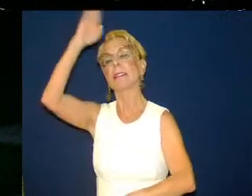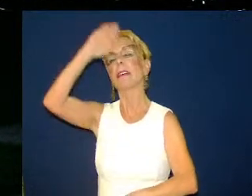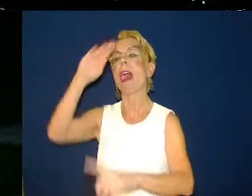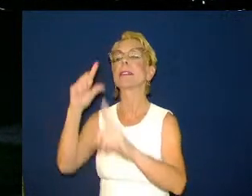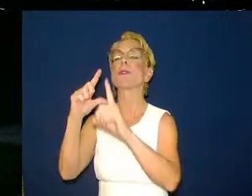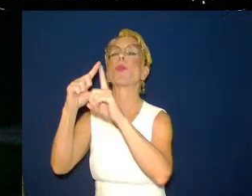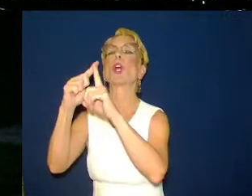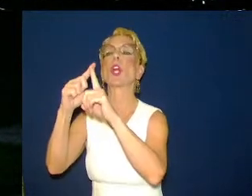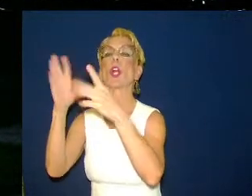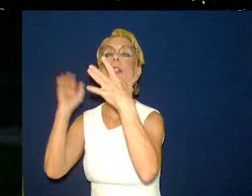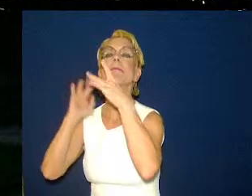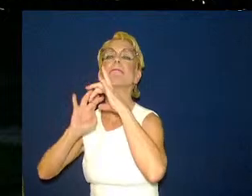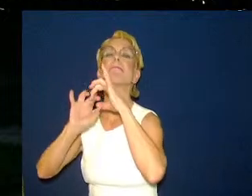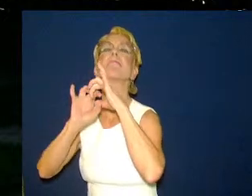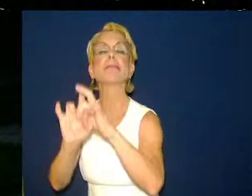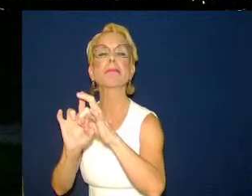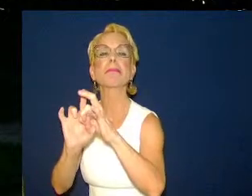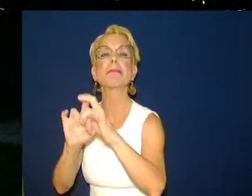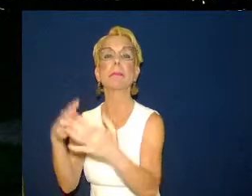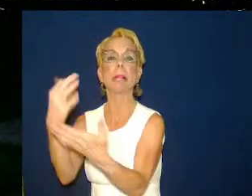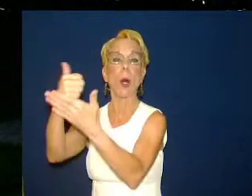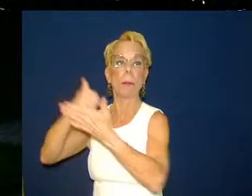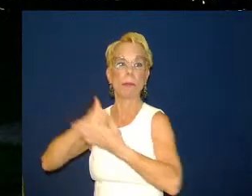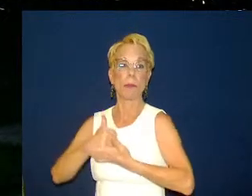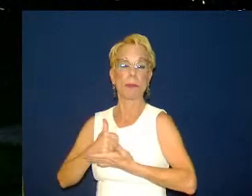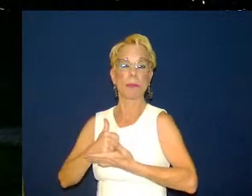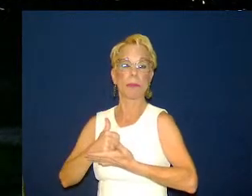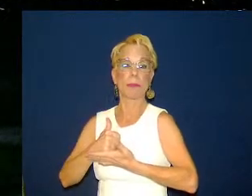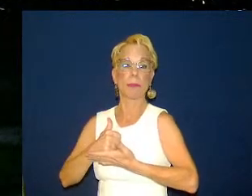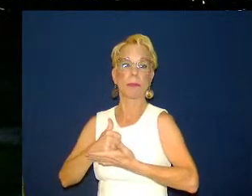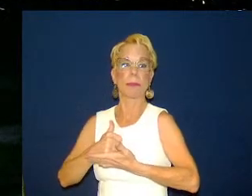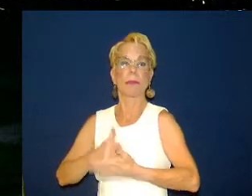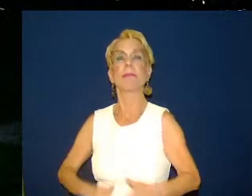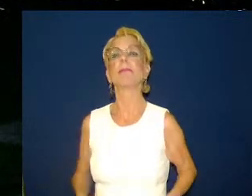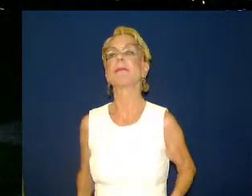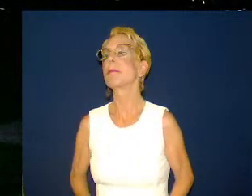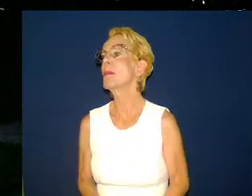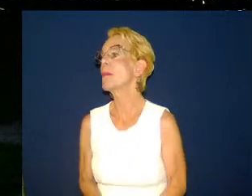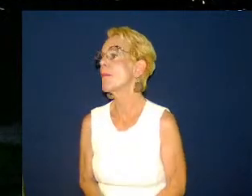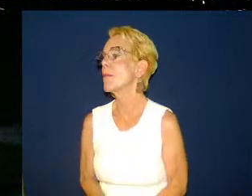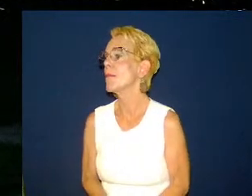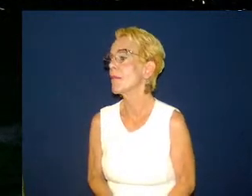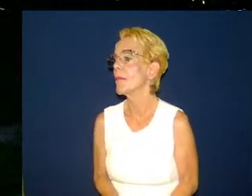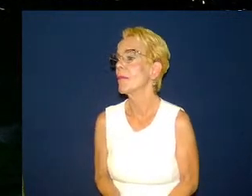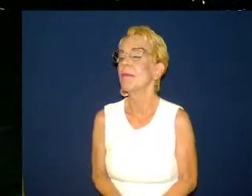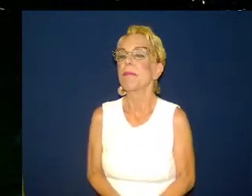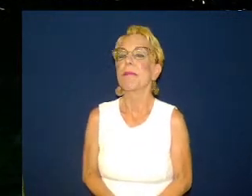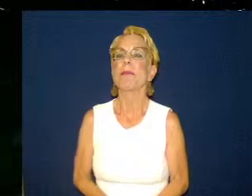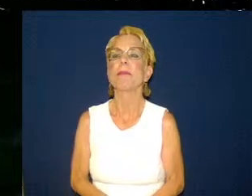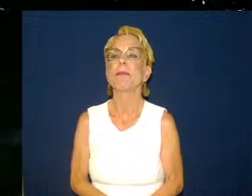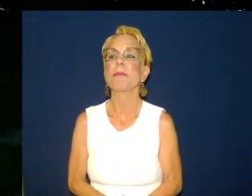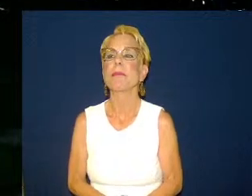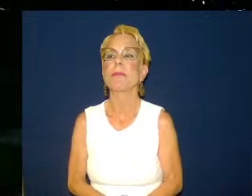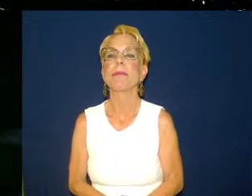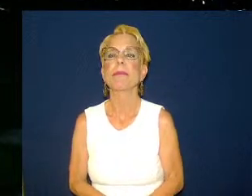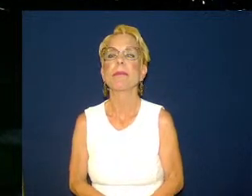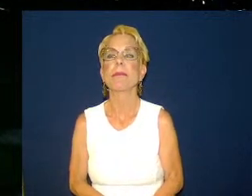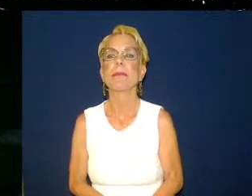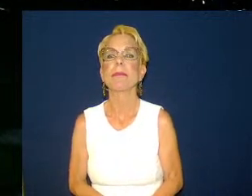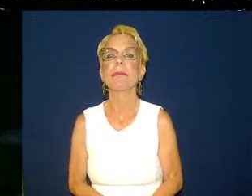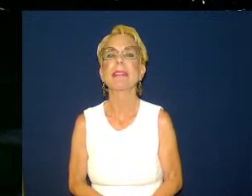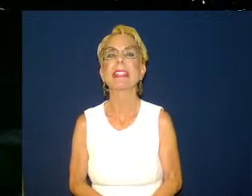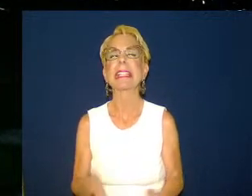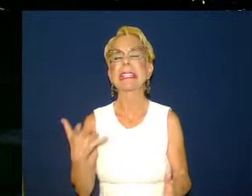And I want us to focus just a little bit here, though, on that little sentence. You have little strength.